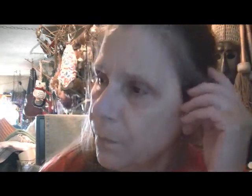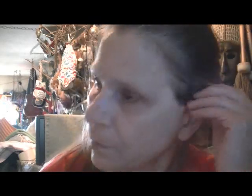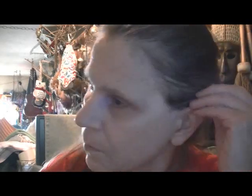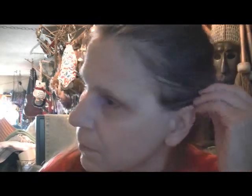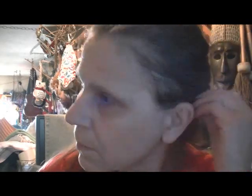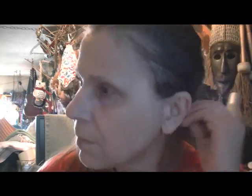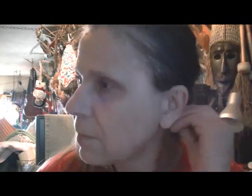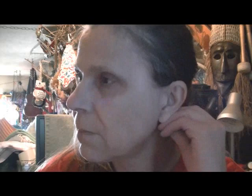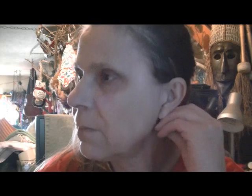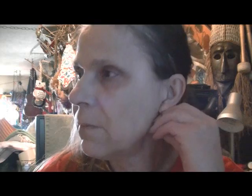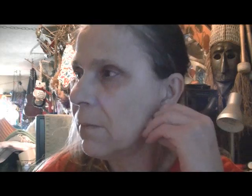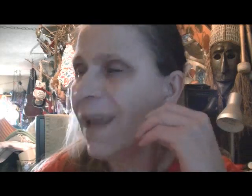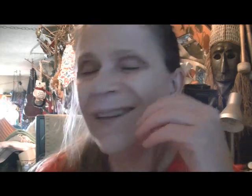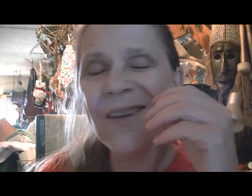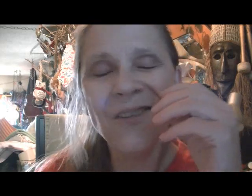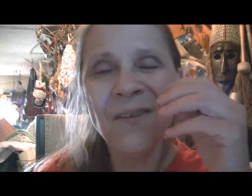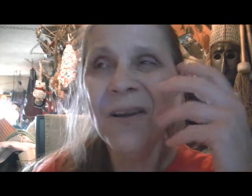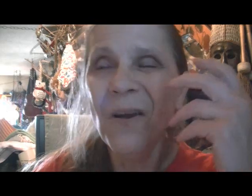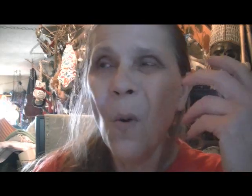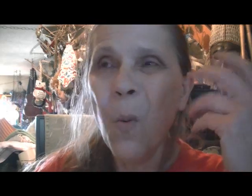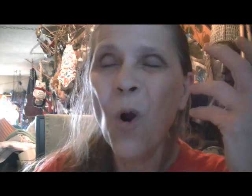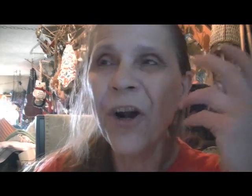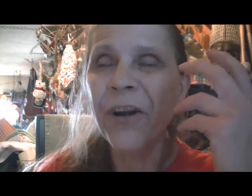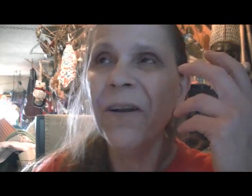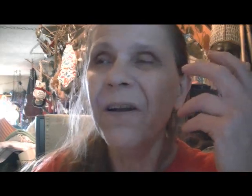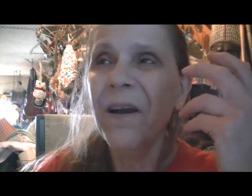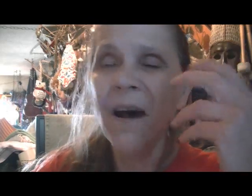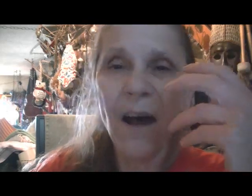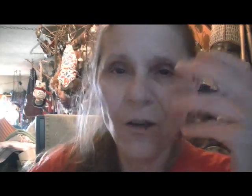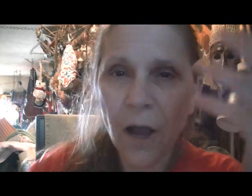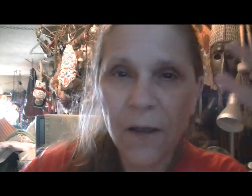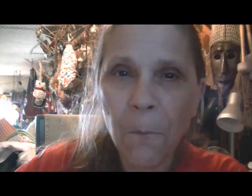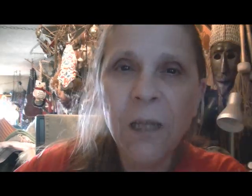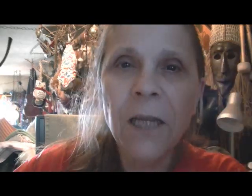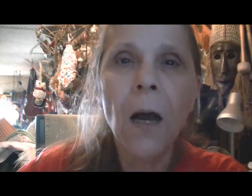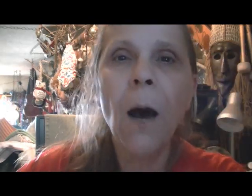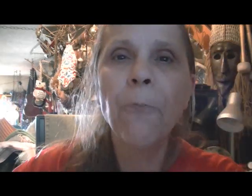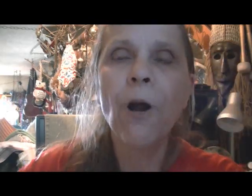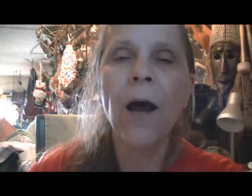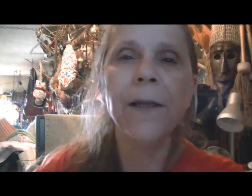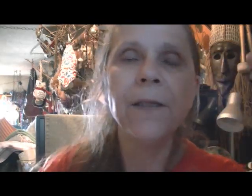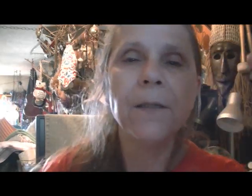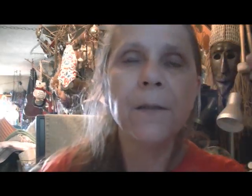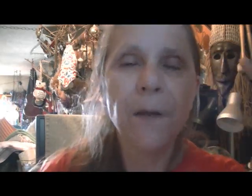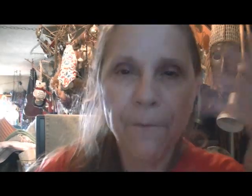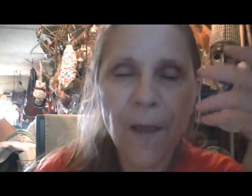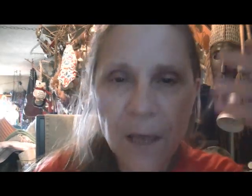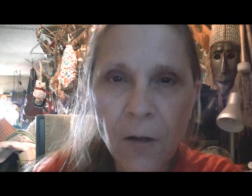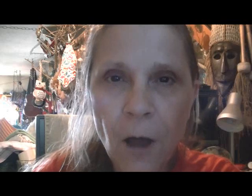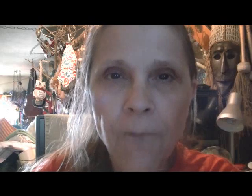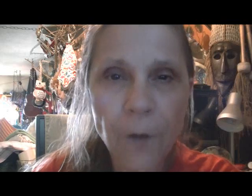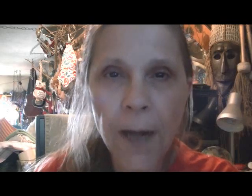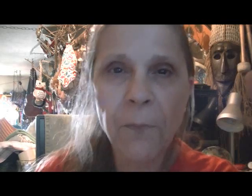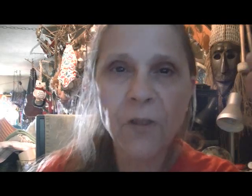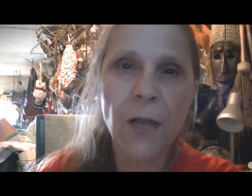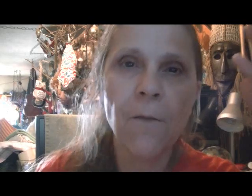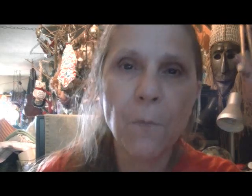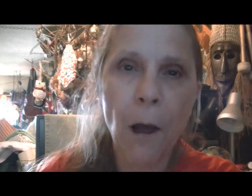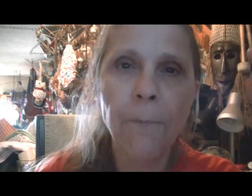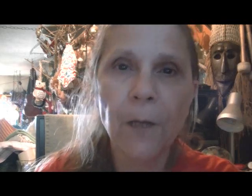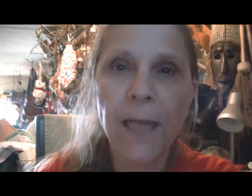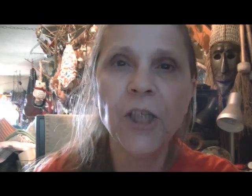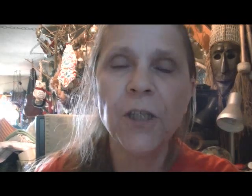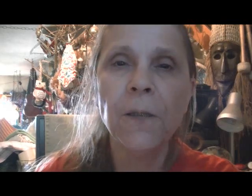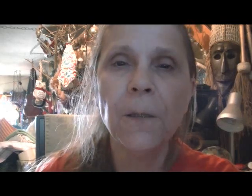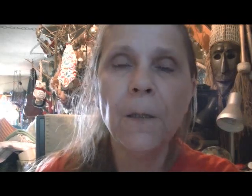know, it doesn't warrant a complete uprise. If they killed off 90% of